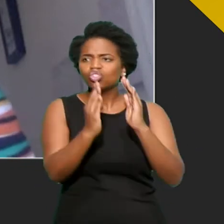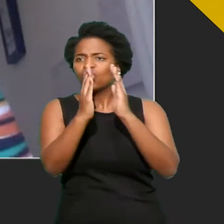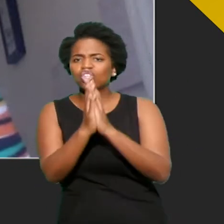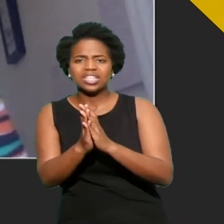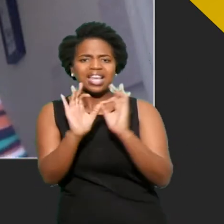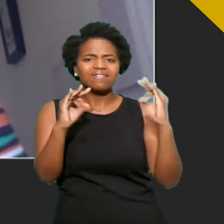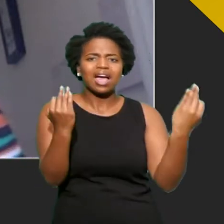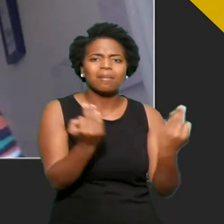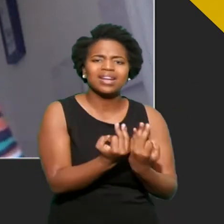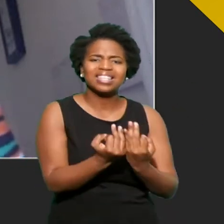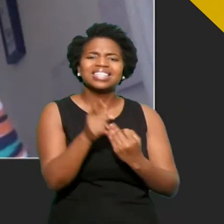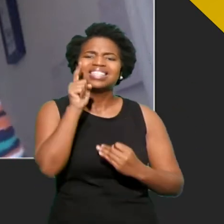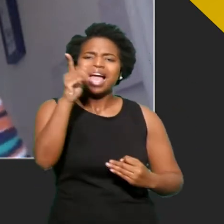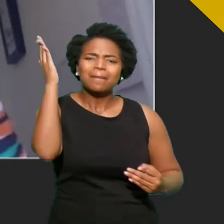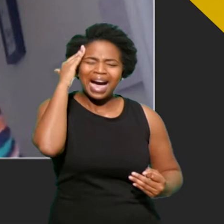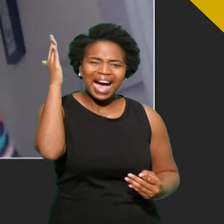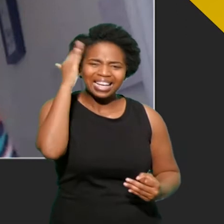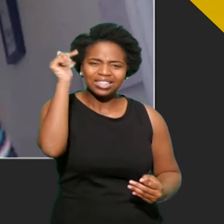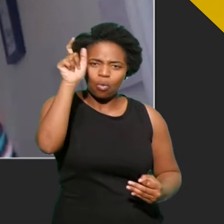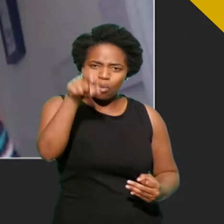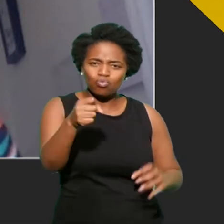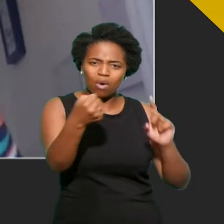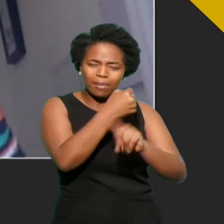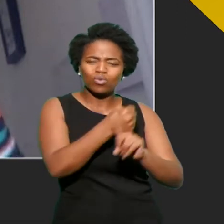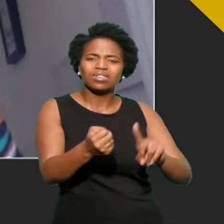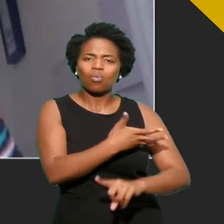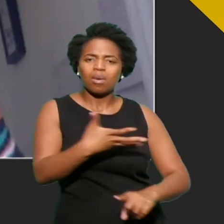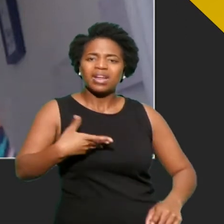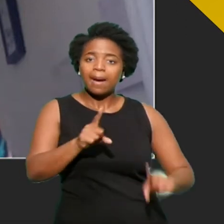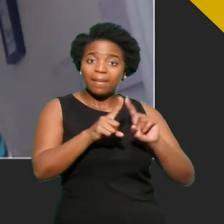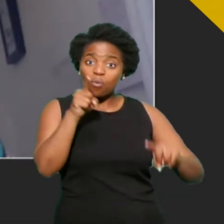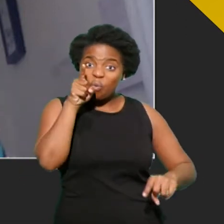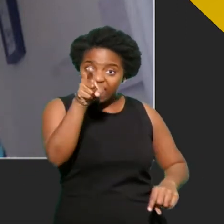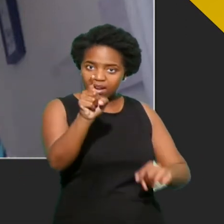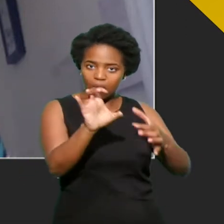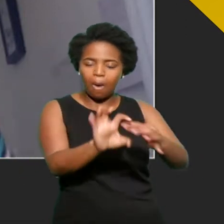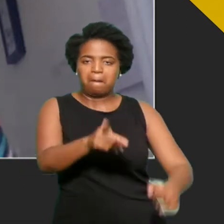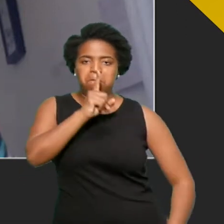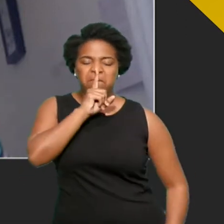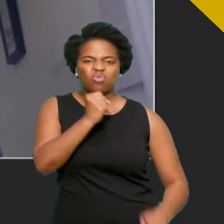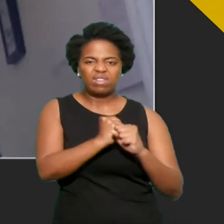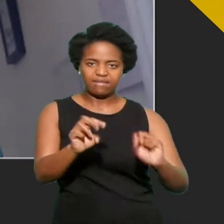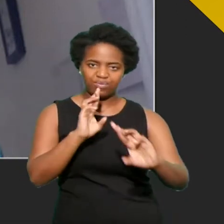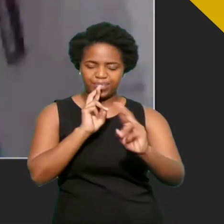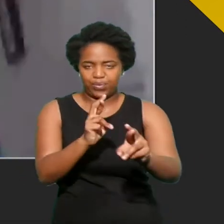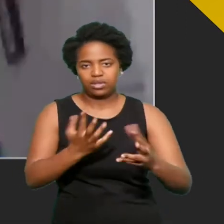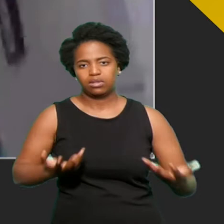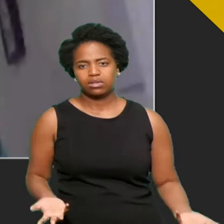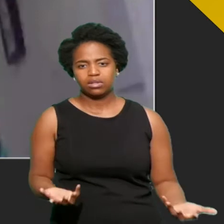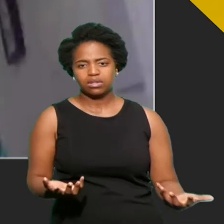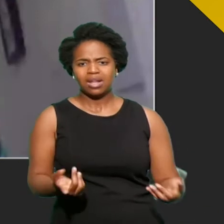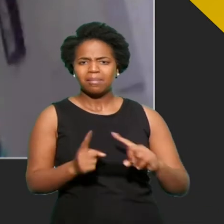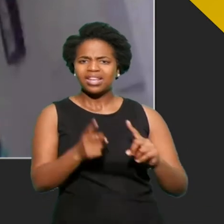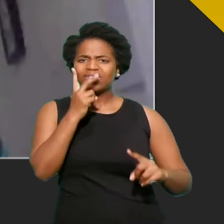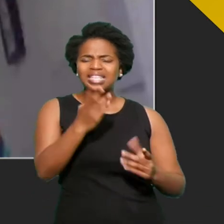in families, in the workplace. So where we work, if you see that happening to a woman by their supervisor who is a man,